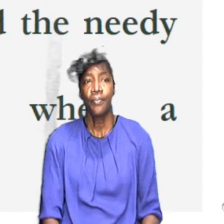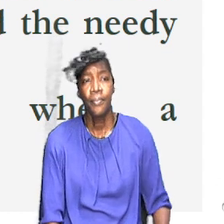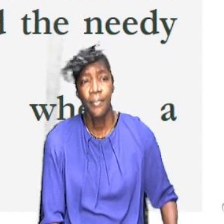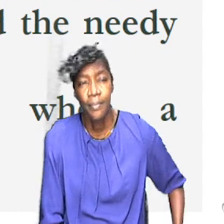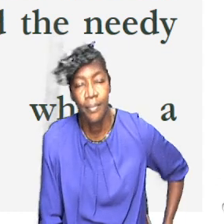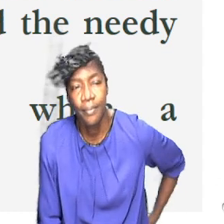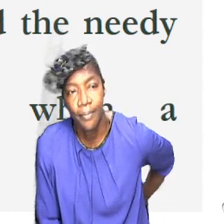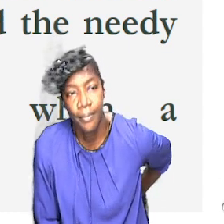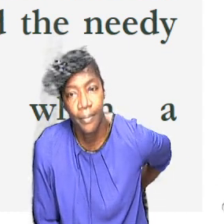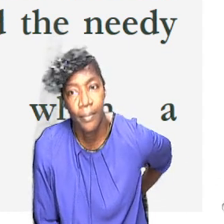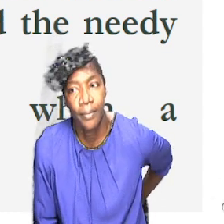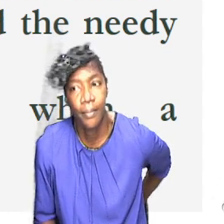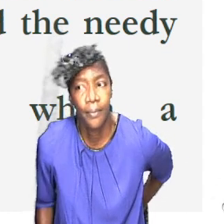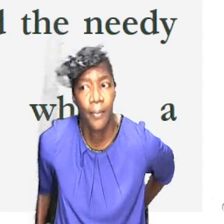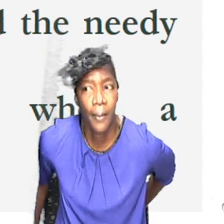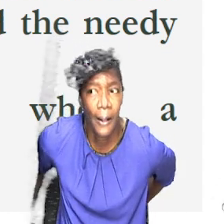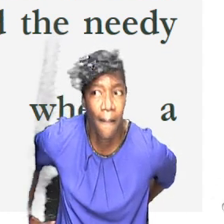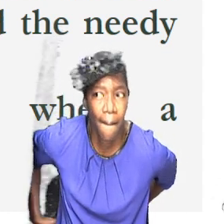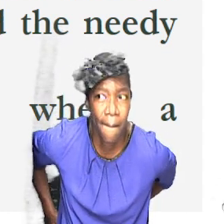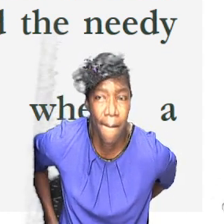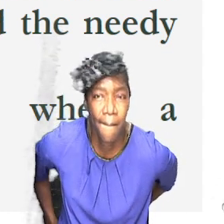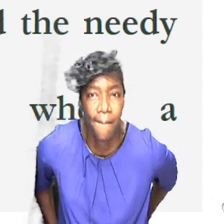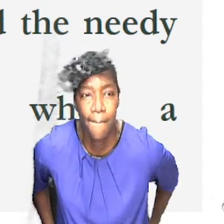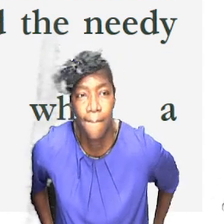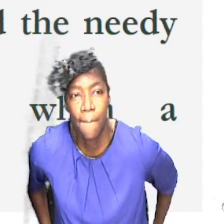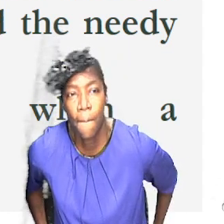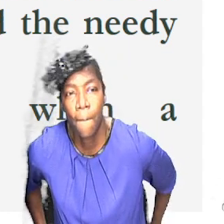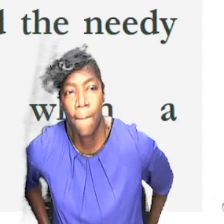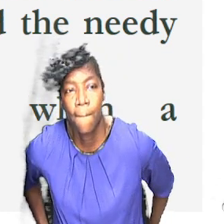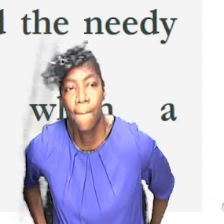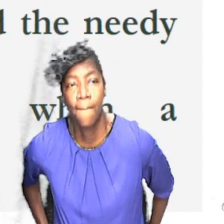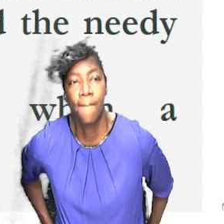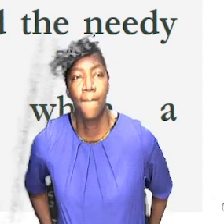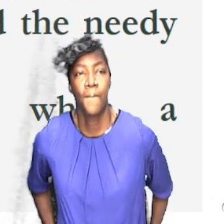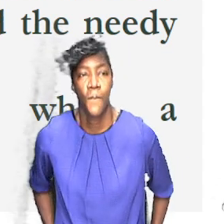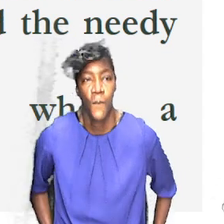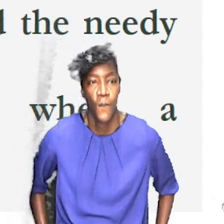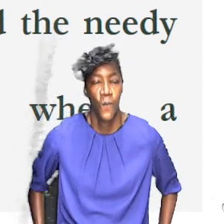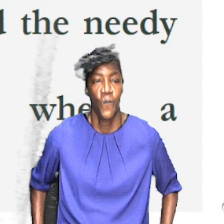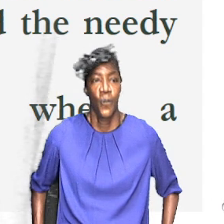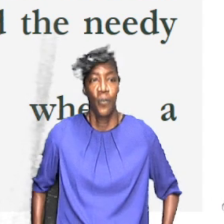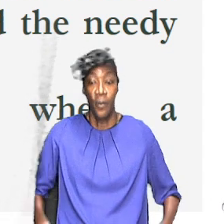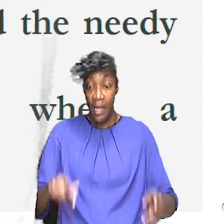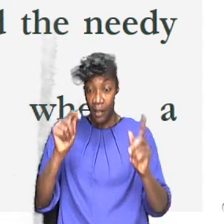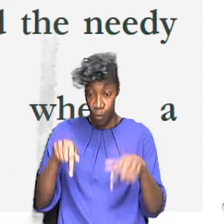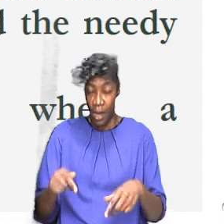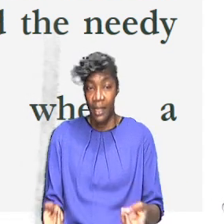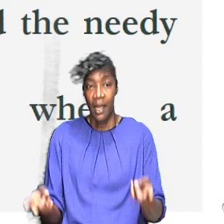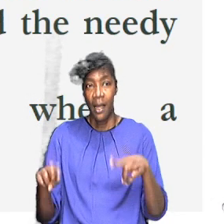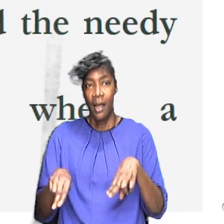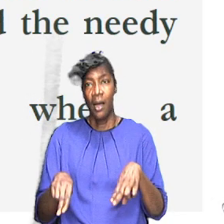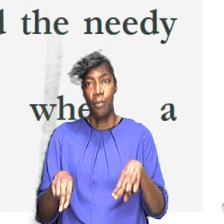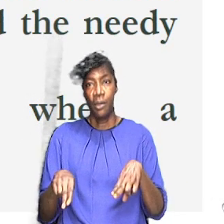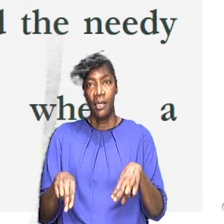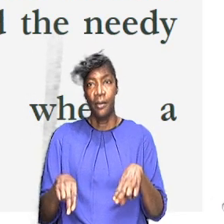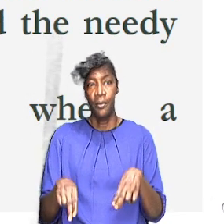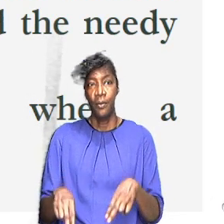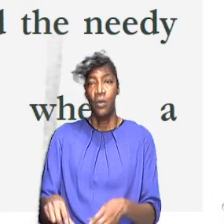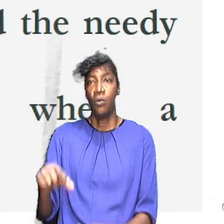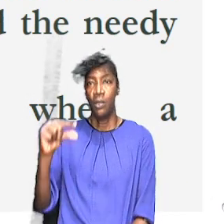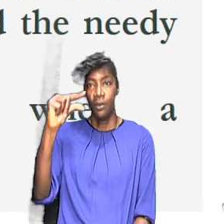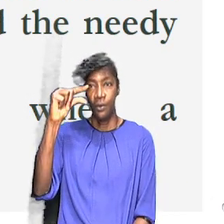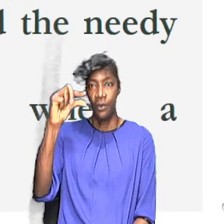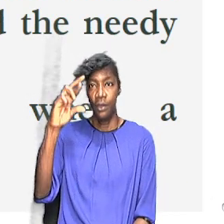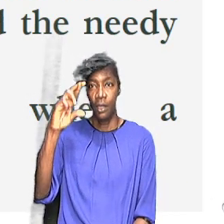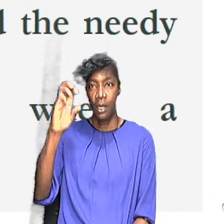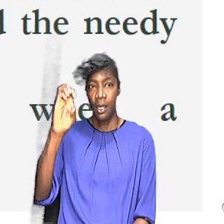of how they sat at the table. But we can readily see that this is what was taking place based on a Greek word that is